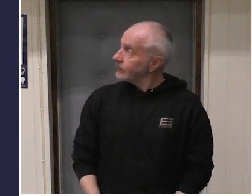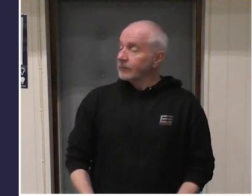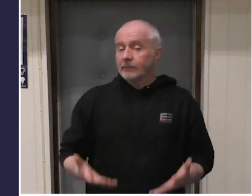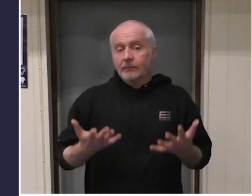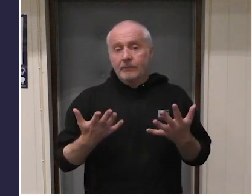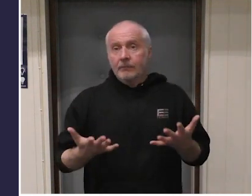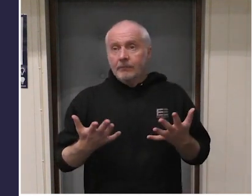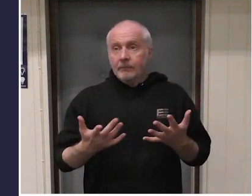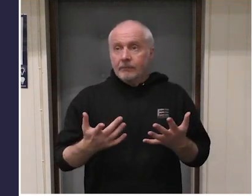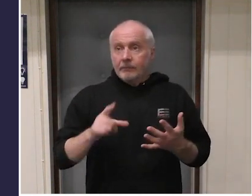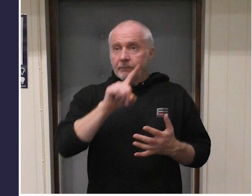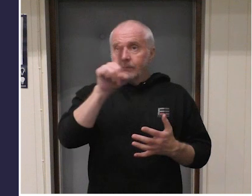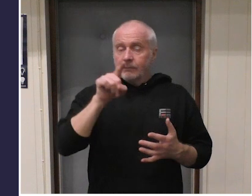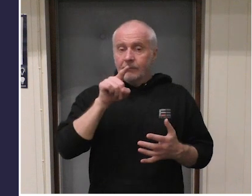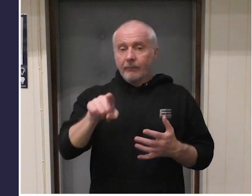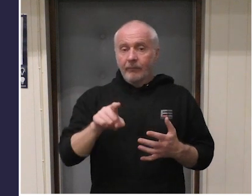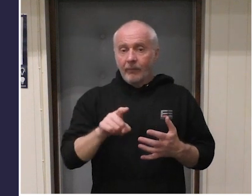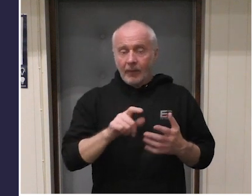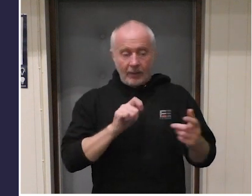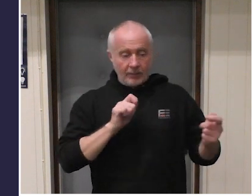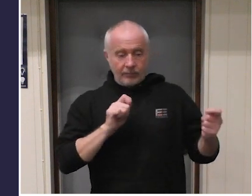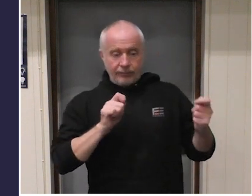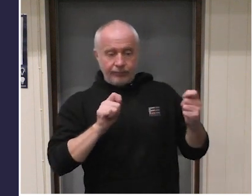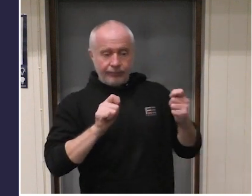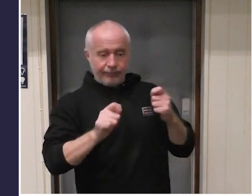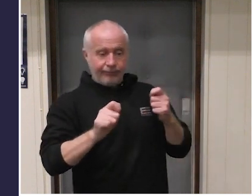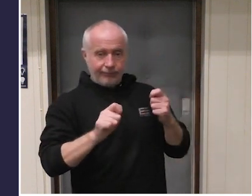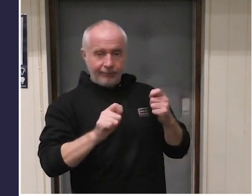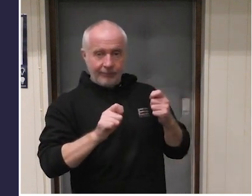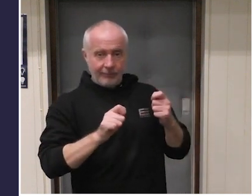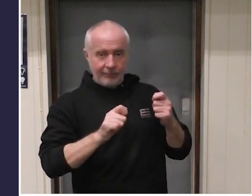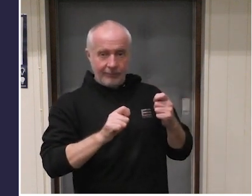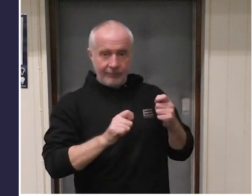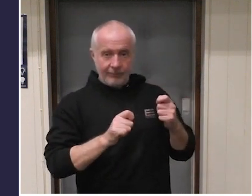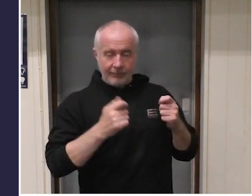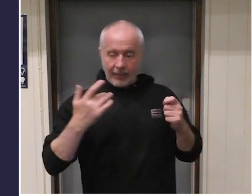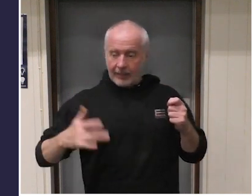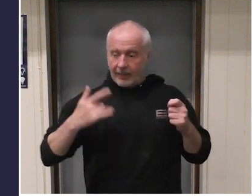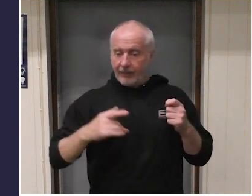it that evolution sustained life for 4 billion years?